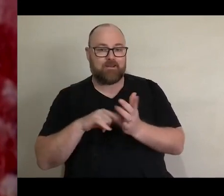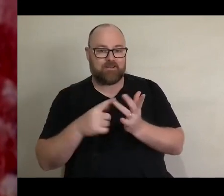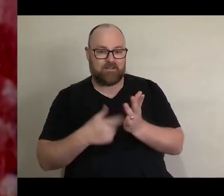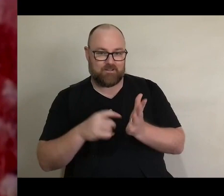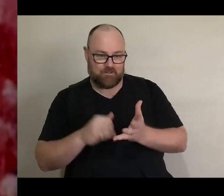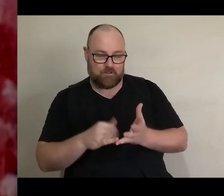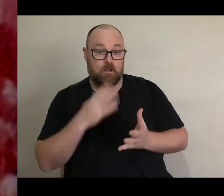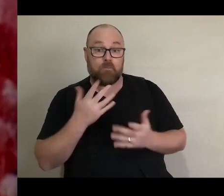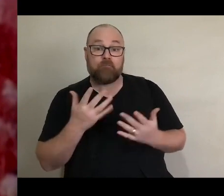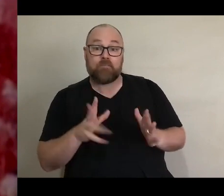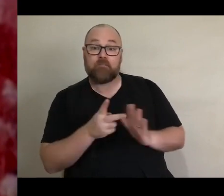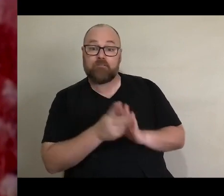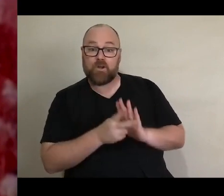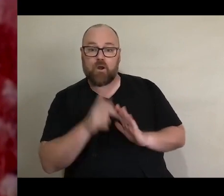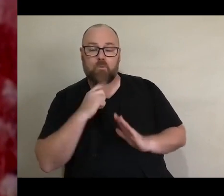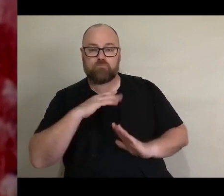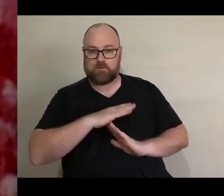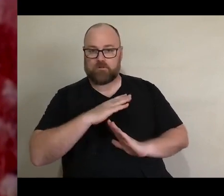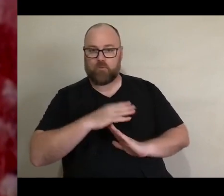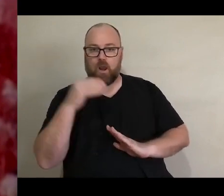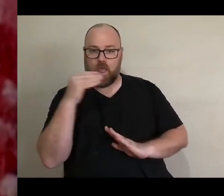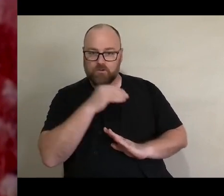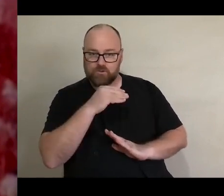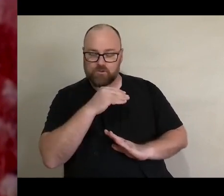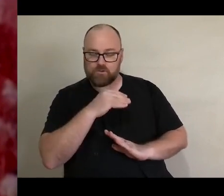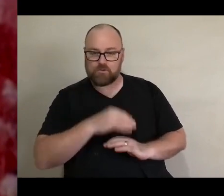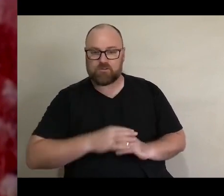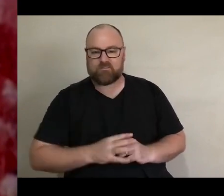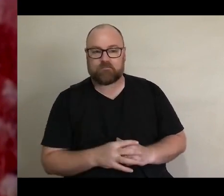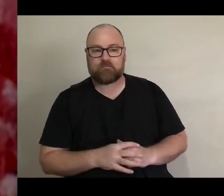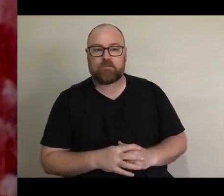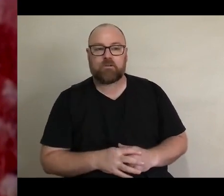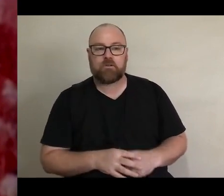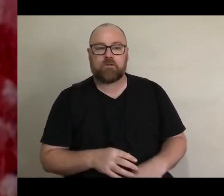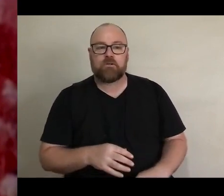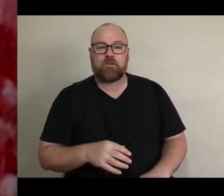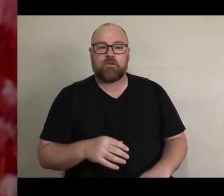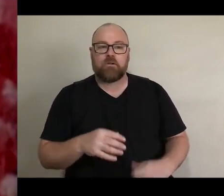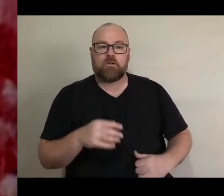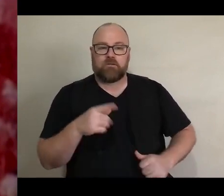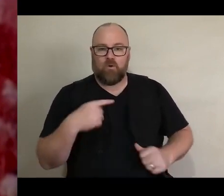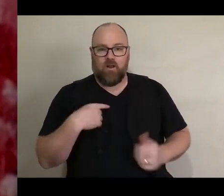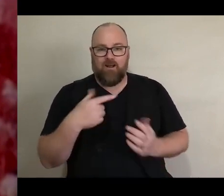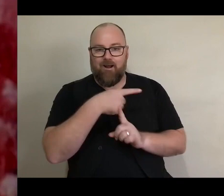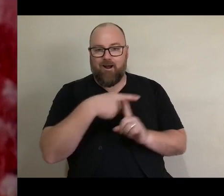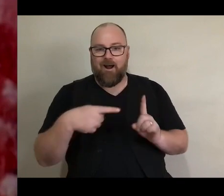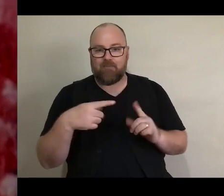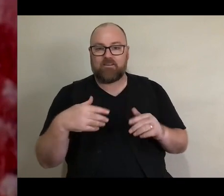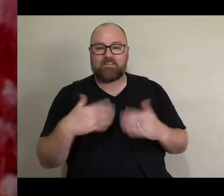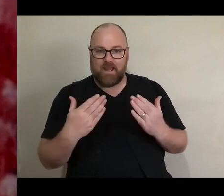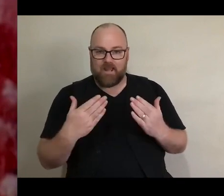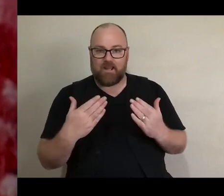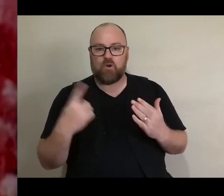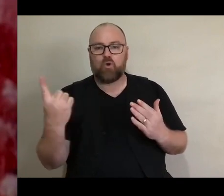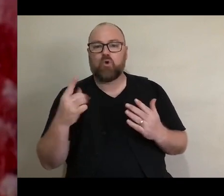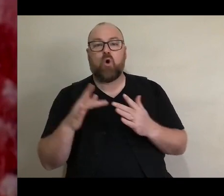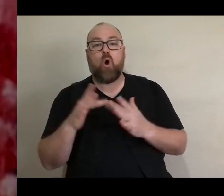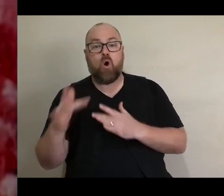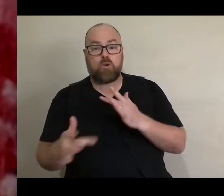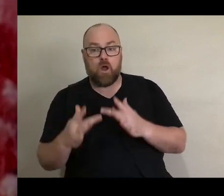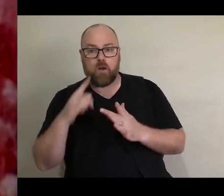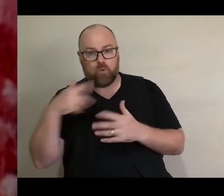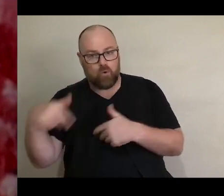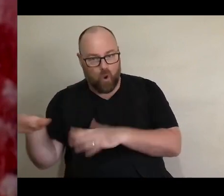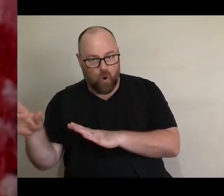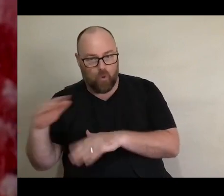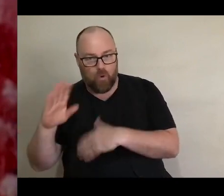will take a short break for lunch. For our half-day online delegates will leave us till tomorrow morning. That's